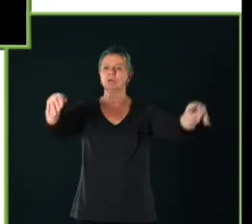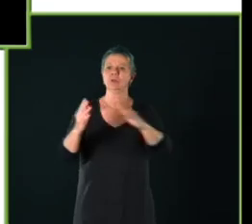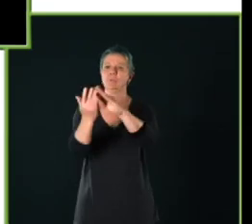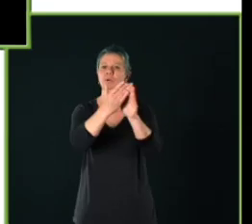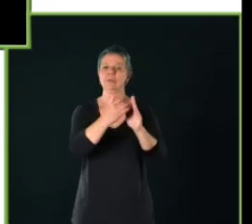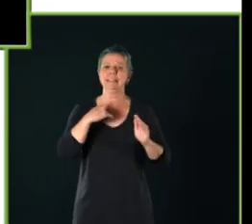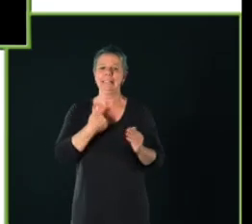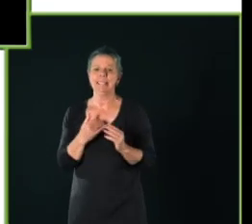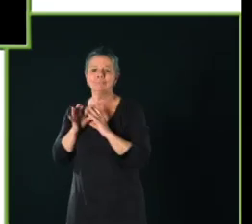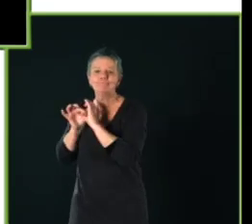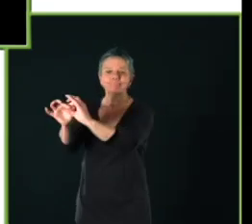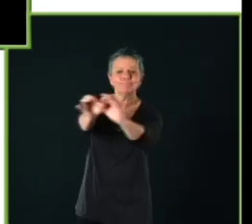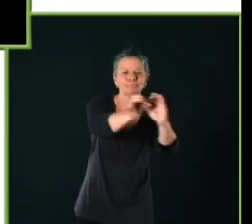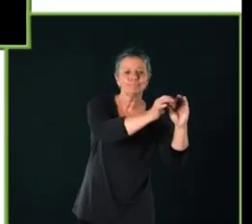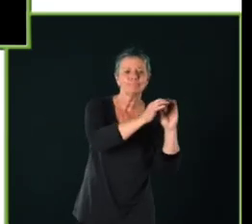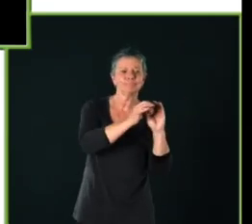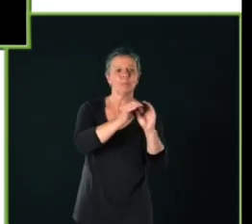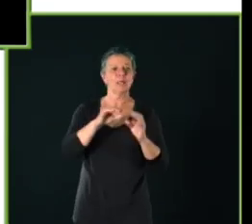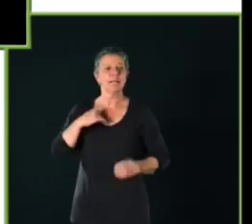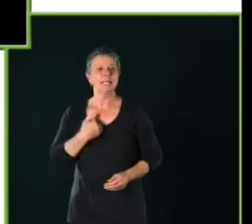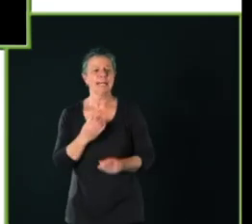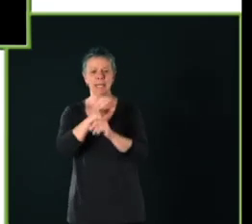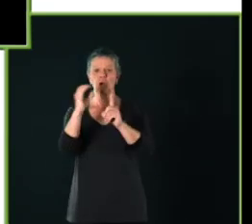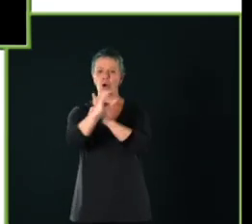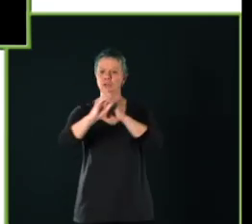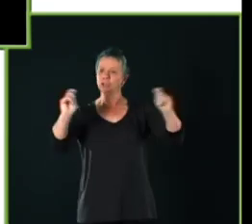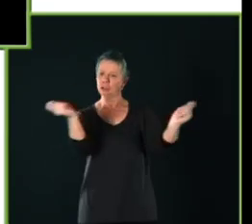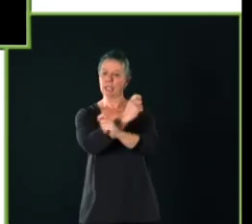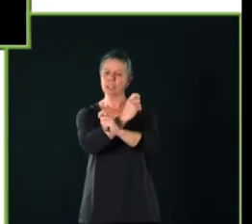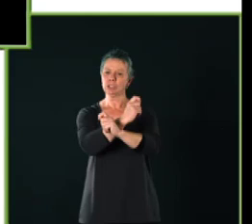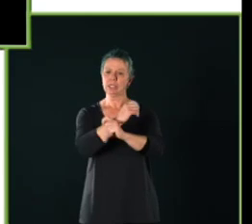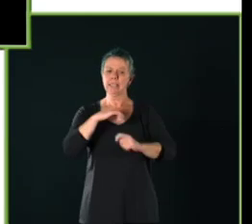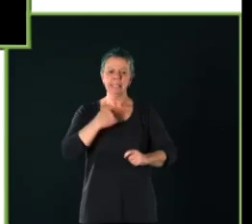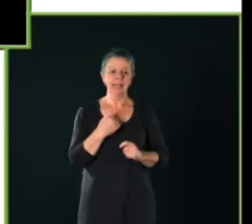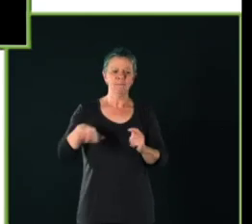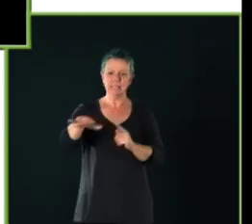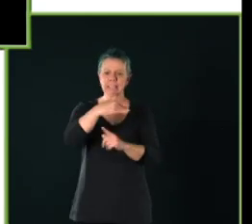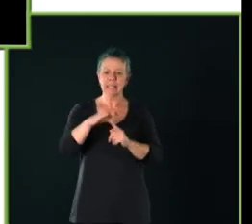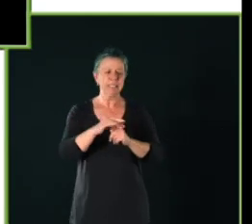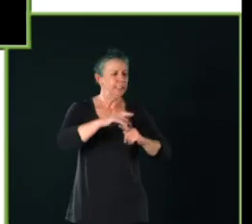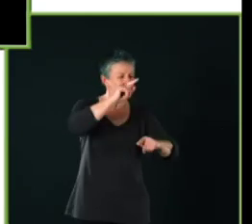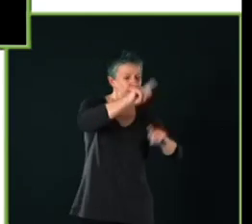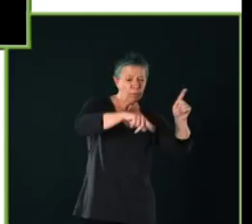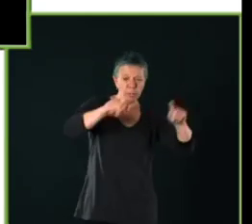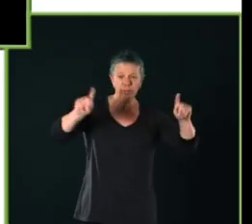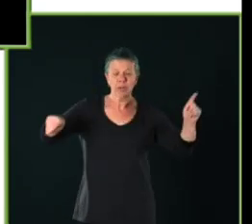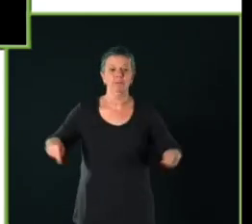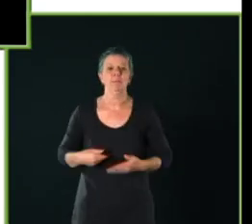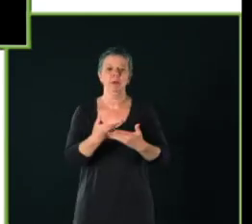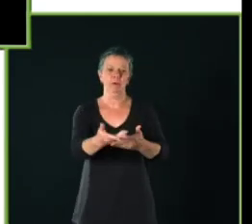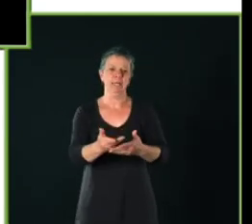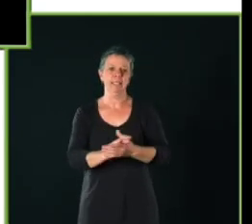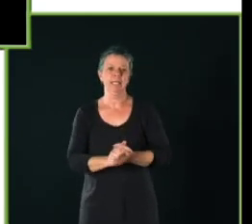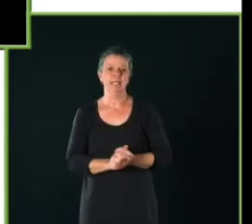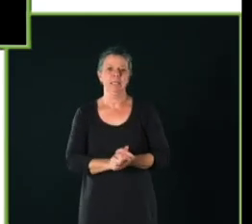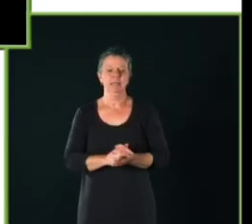need a cultural change. We need to provide facilities for all types of people. We need to provide not